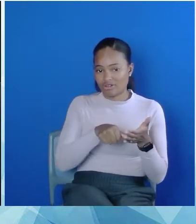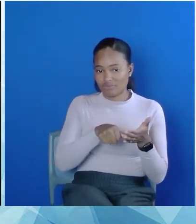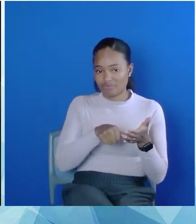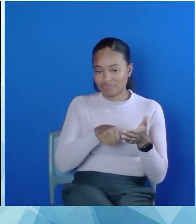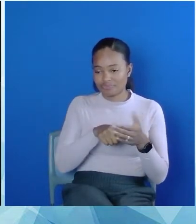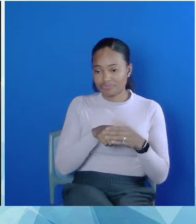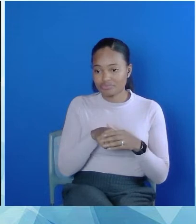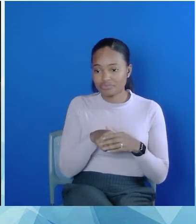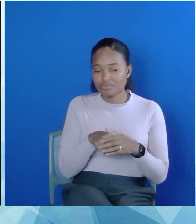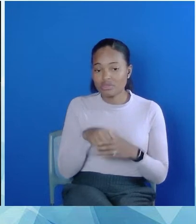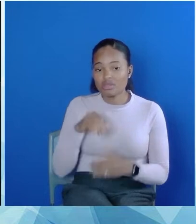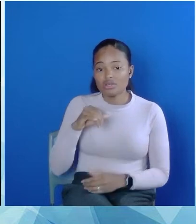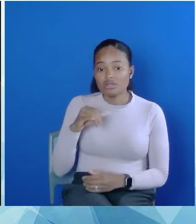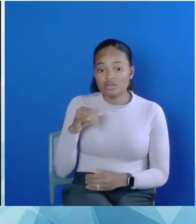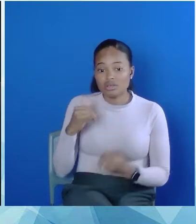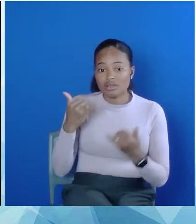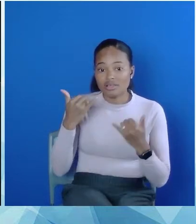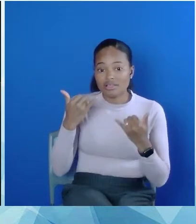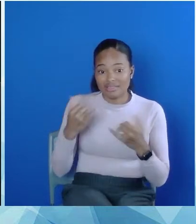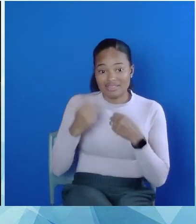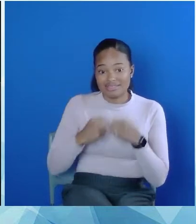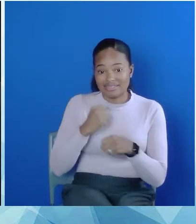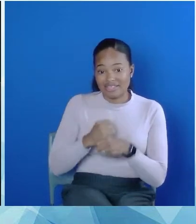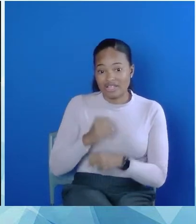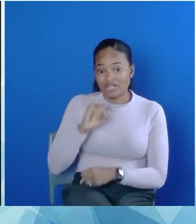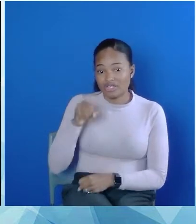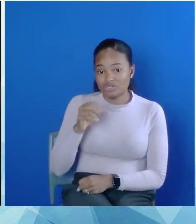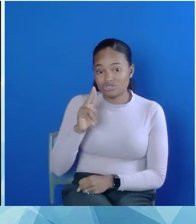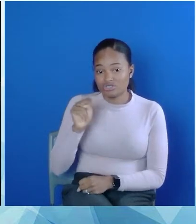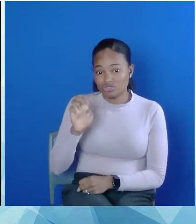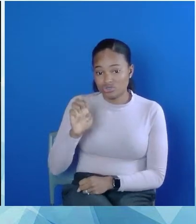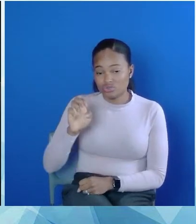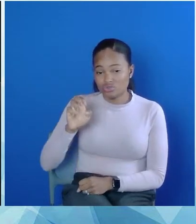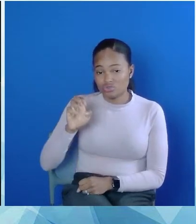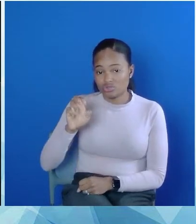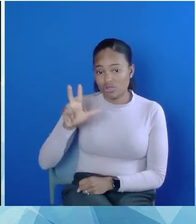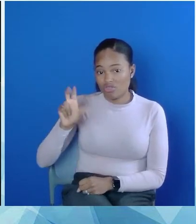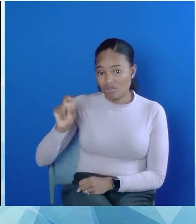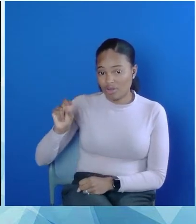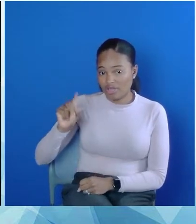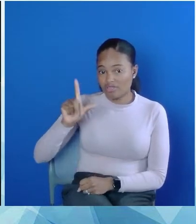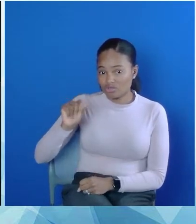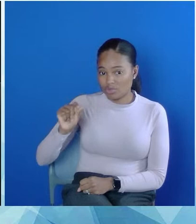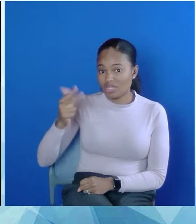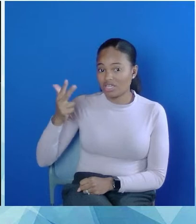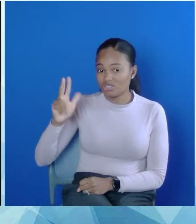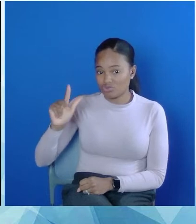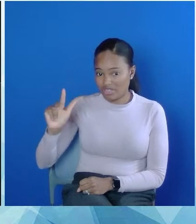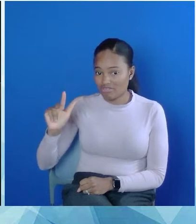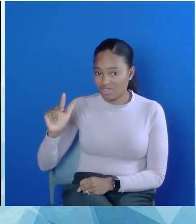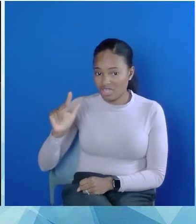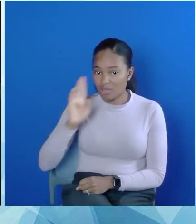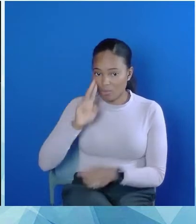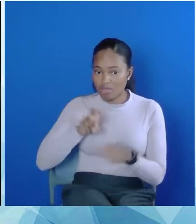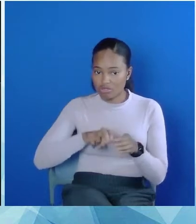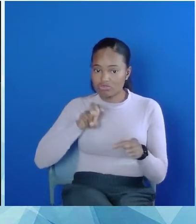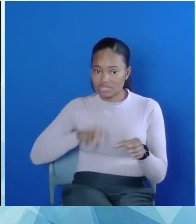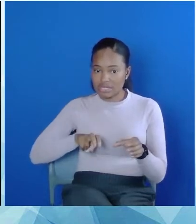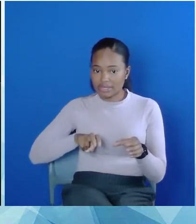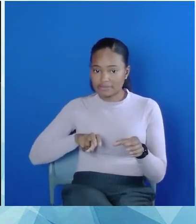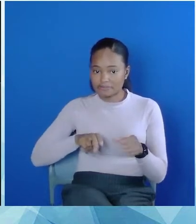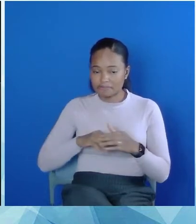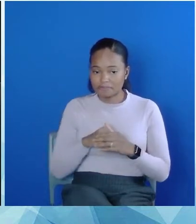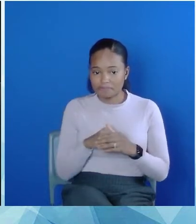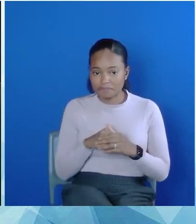for June 30th, 2023 effective date. So we, at this time, are